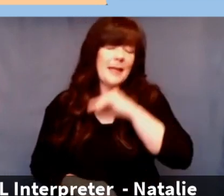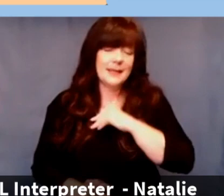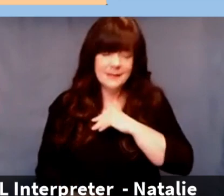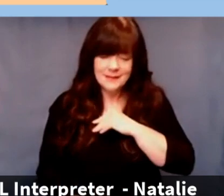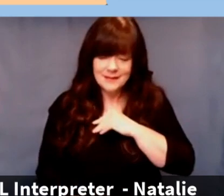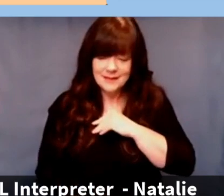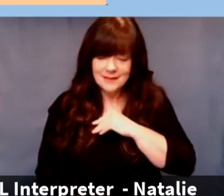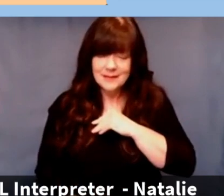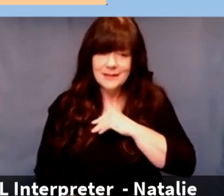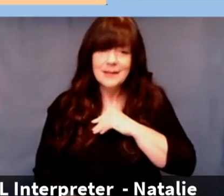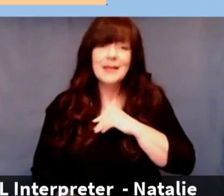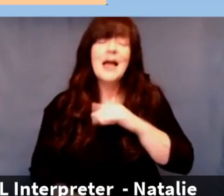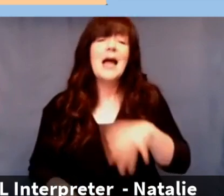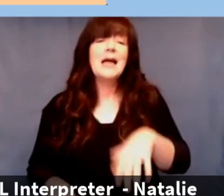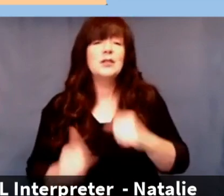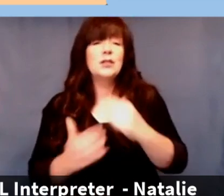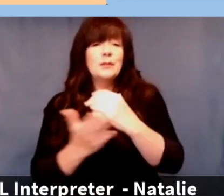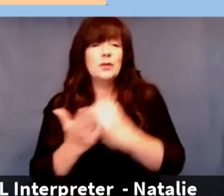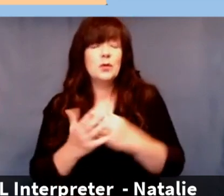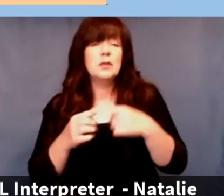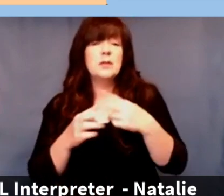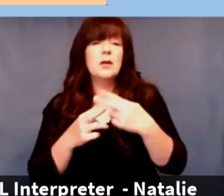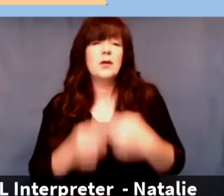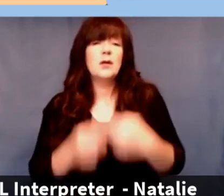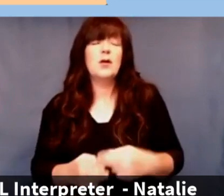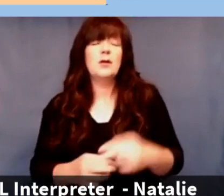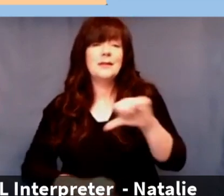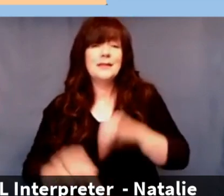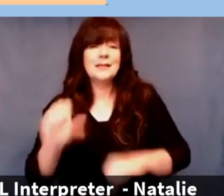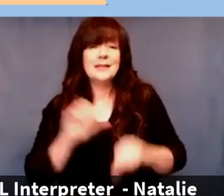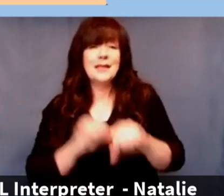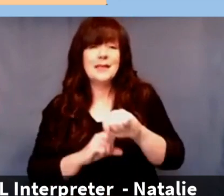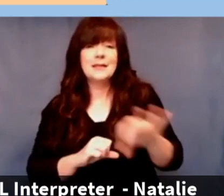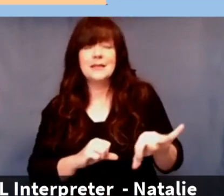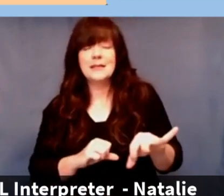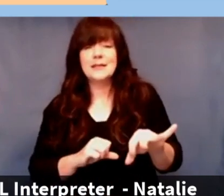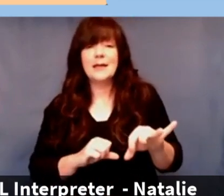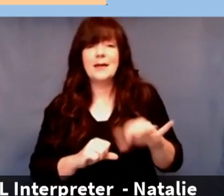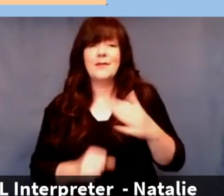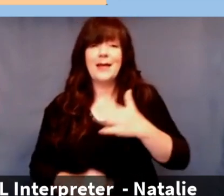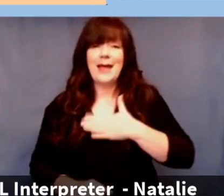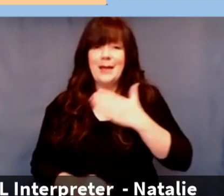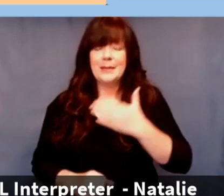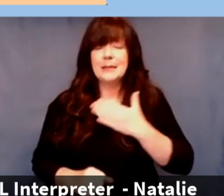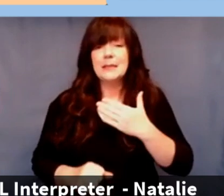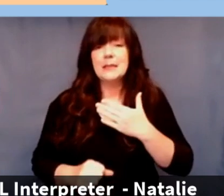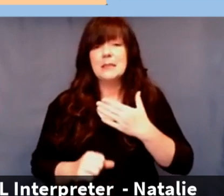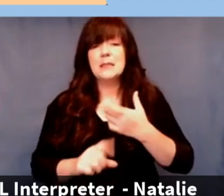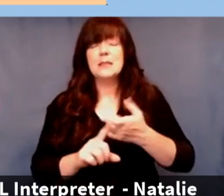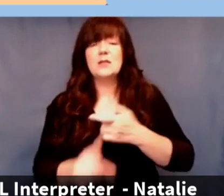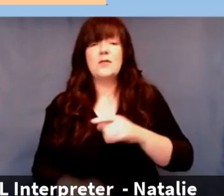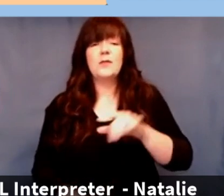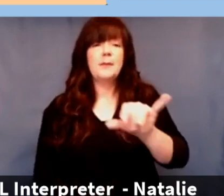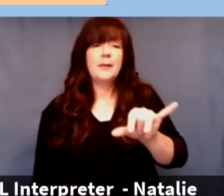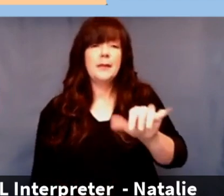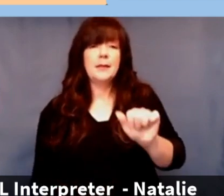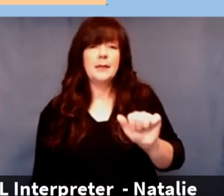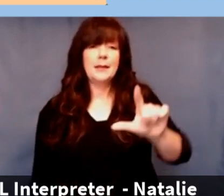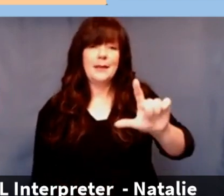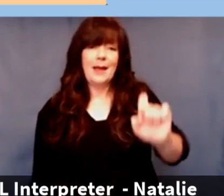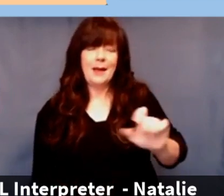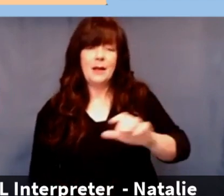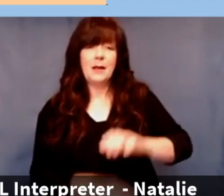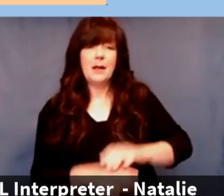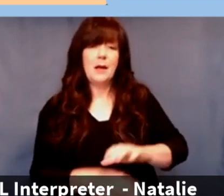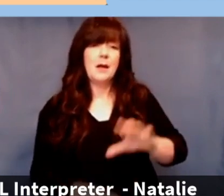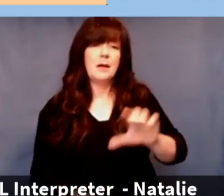I did do a course called The Science of Happiness, The Science of Well-Being, and it's a Yale course on Coursera. I